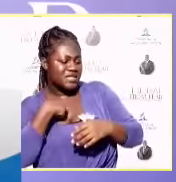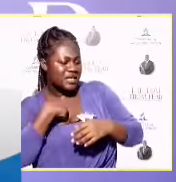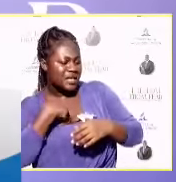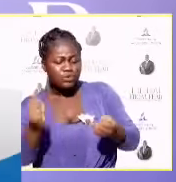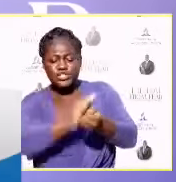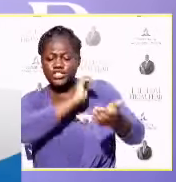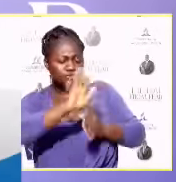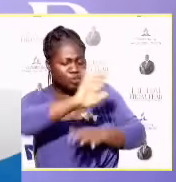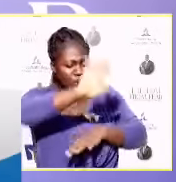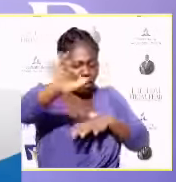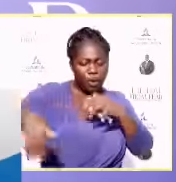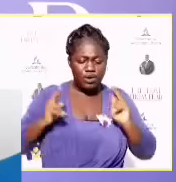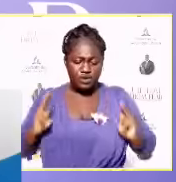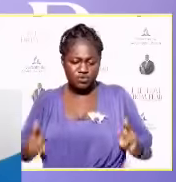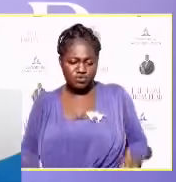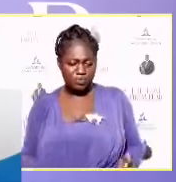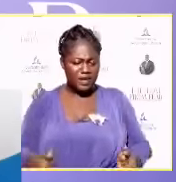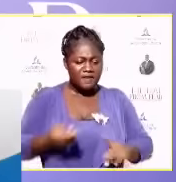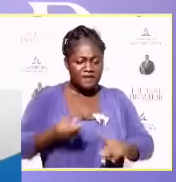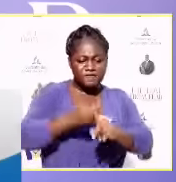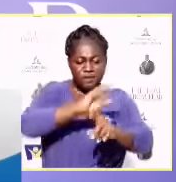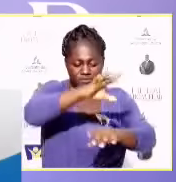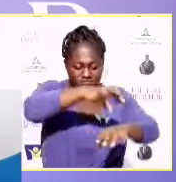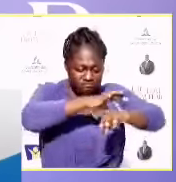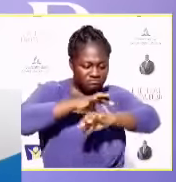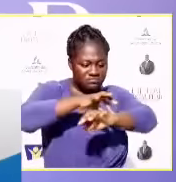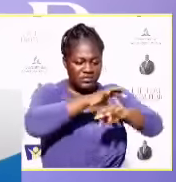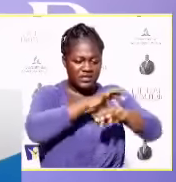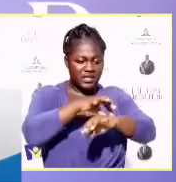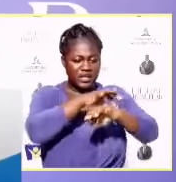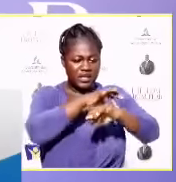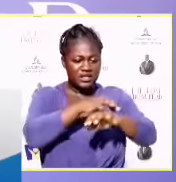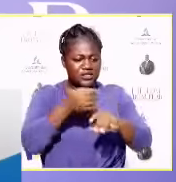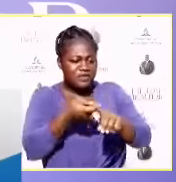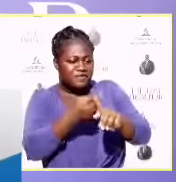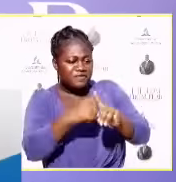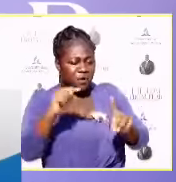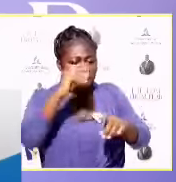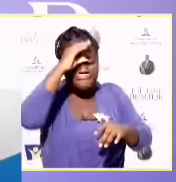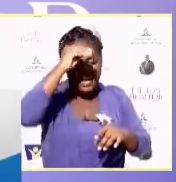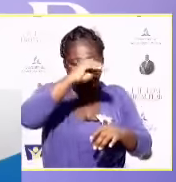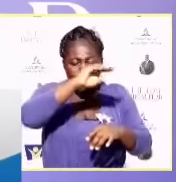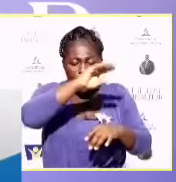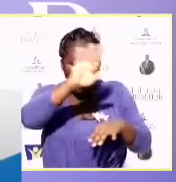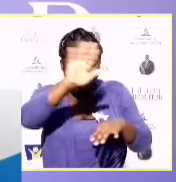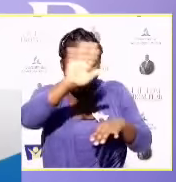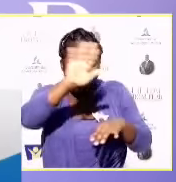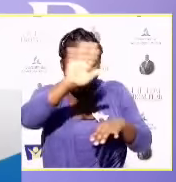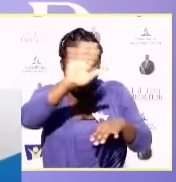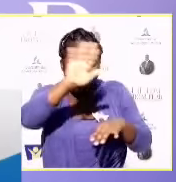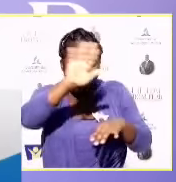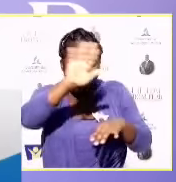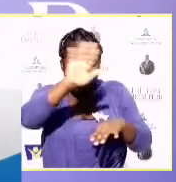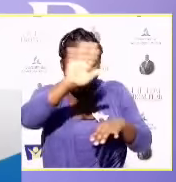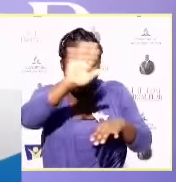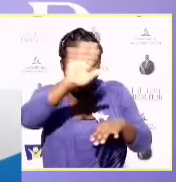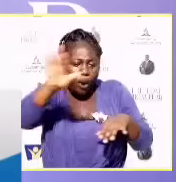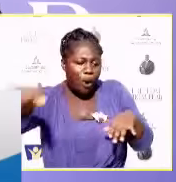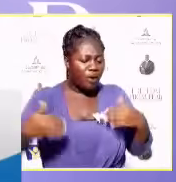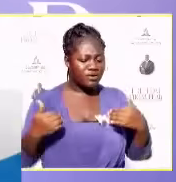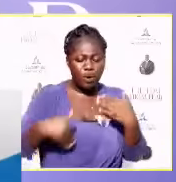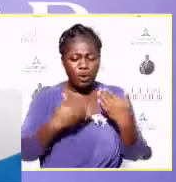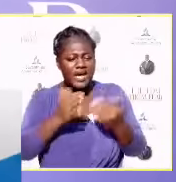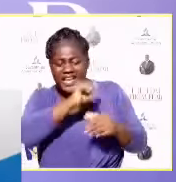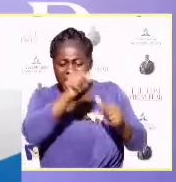created from the face of the earth, both man and beast, and the creeping thing and the fowls of the